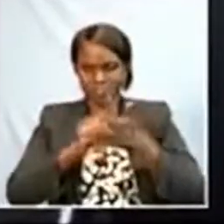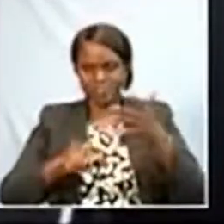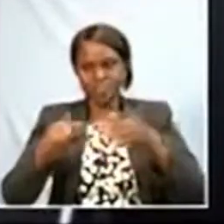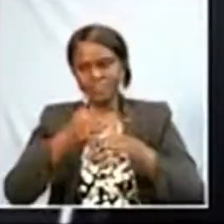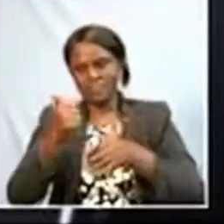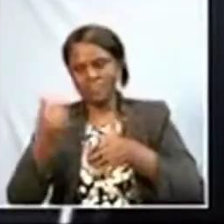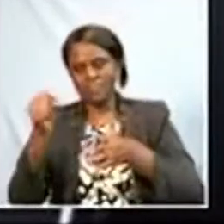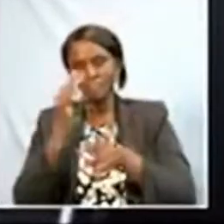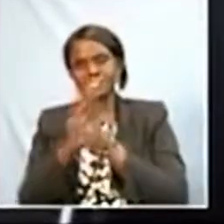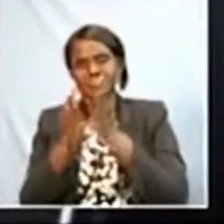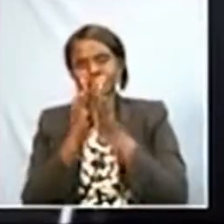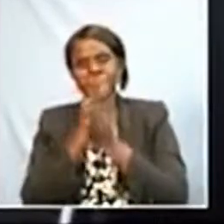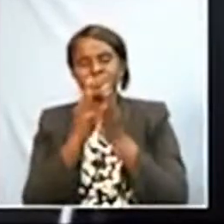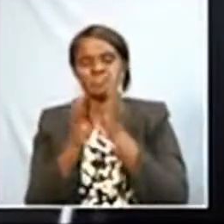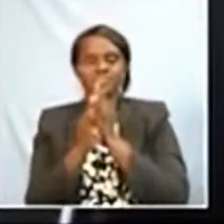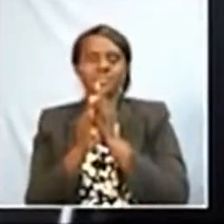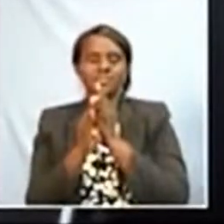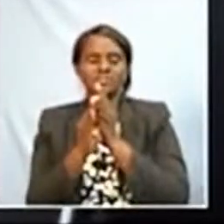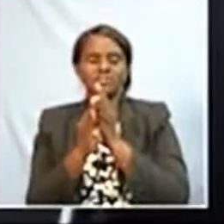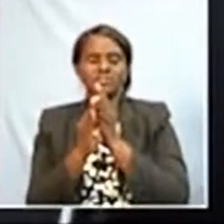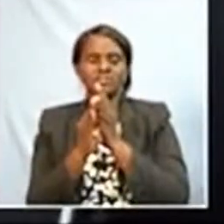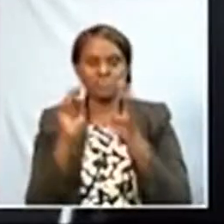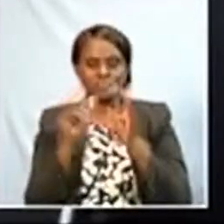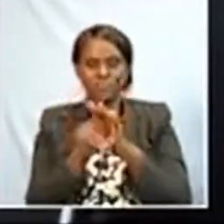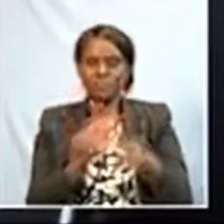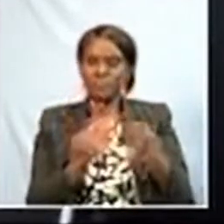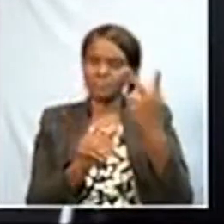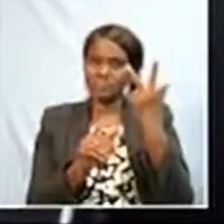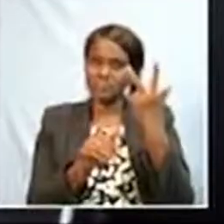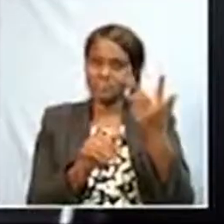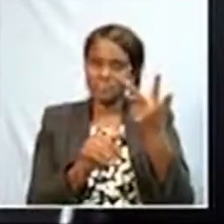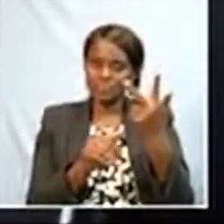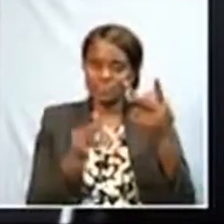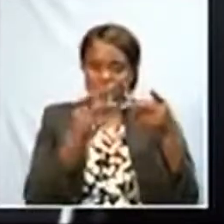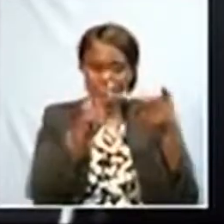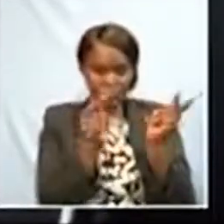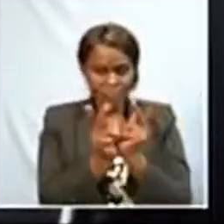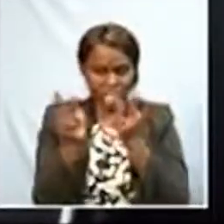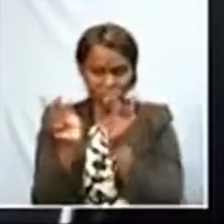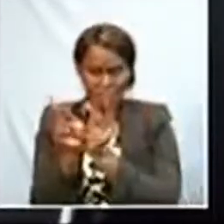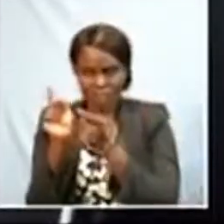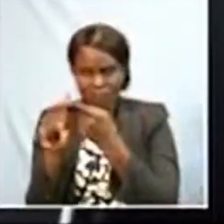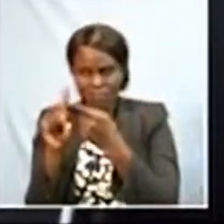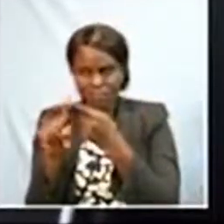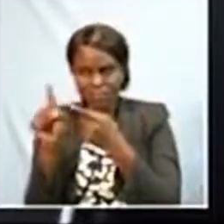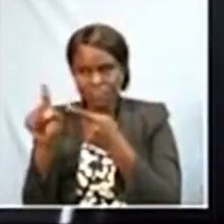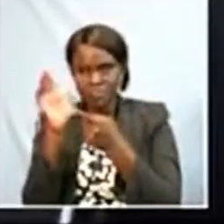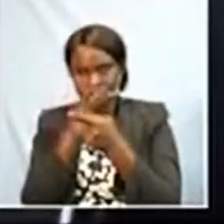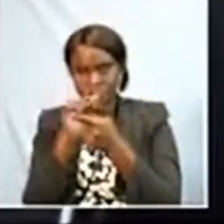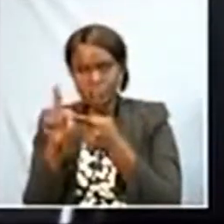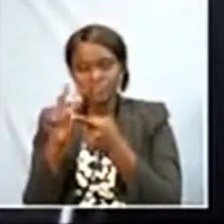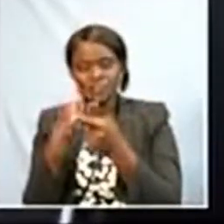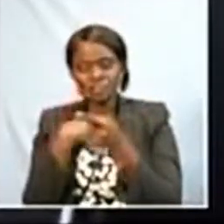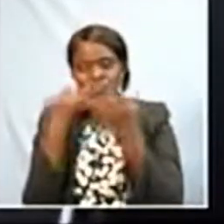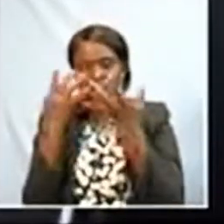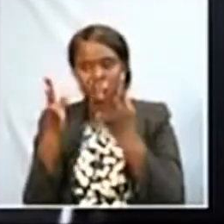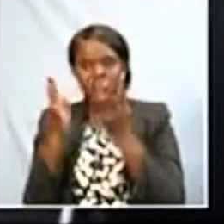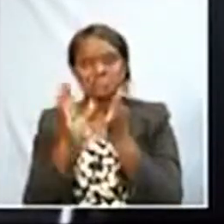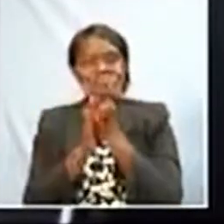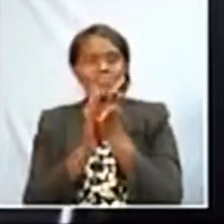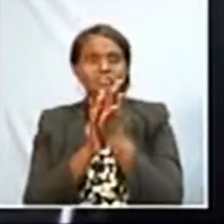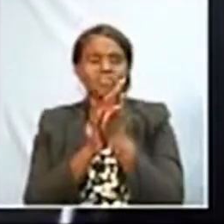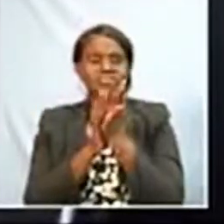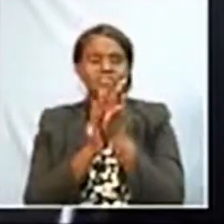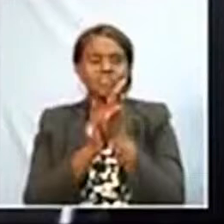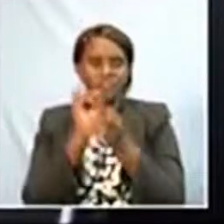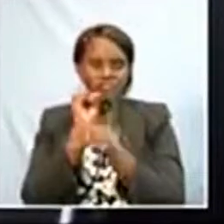existing contracts in 3 places. One at, I mentioned those schools.